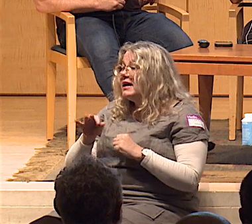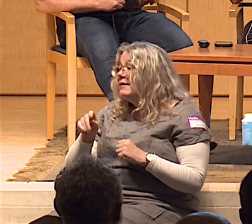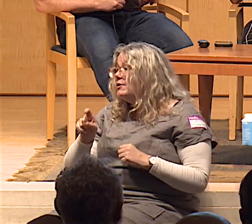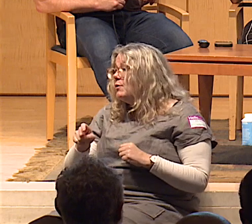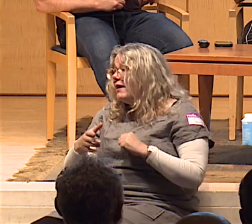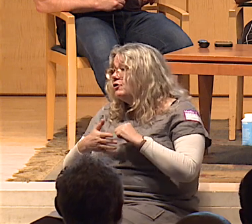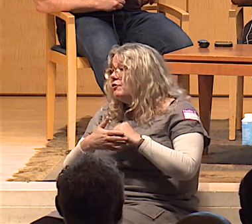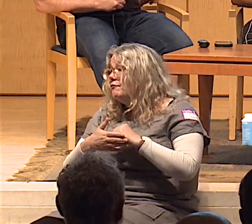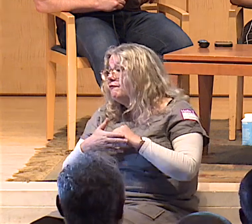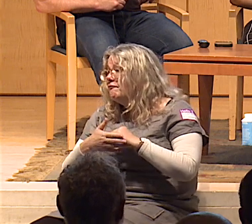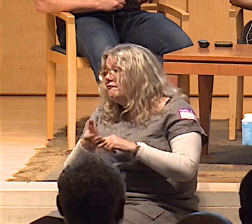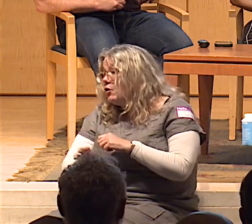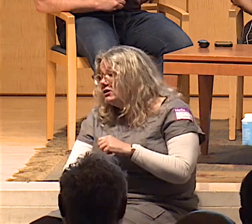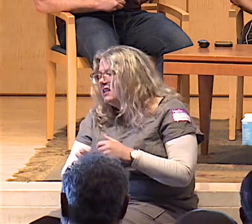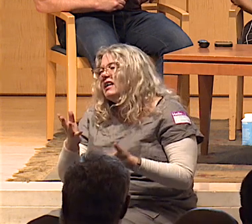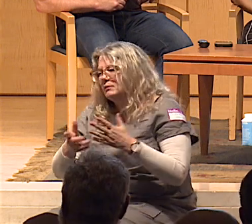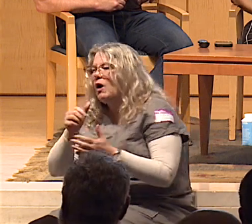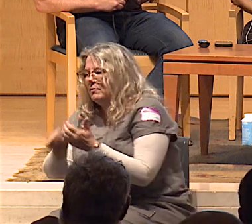probably shit.